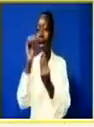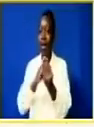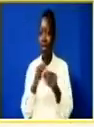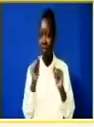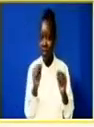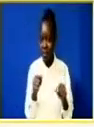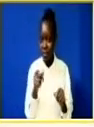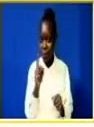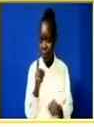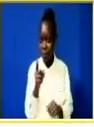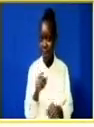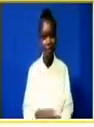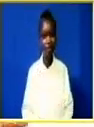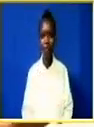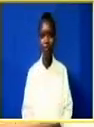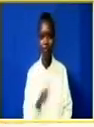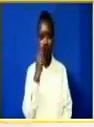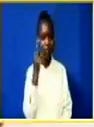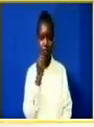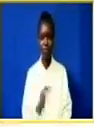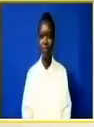you ever done that? That will be the day I die. Yeah.